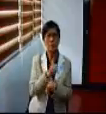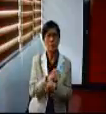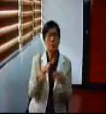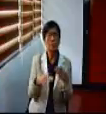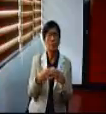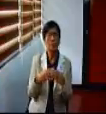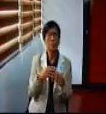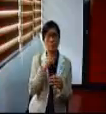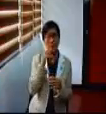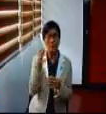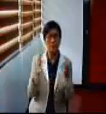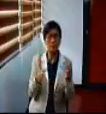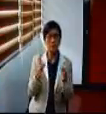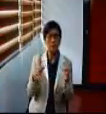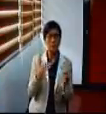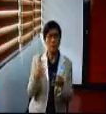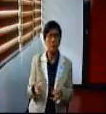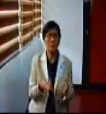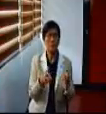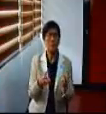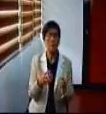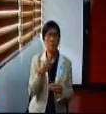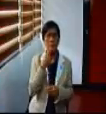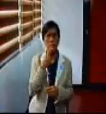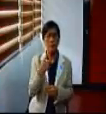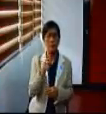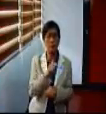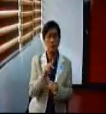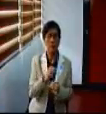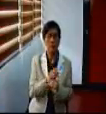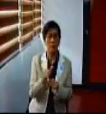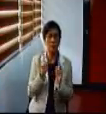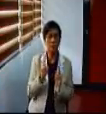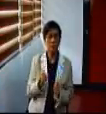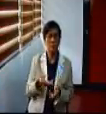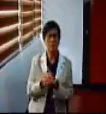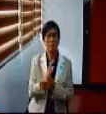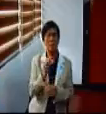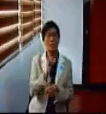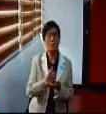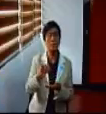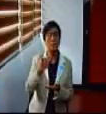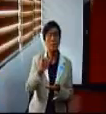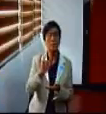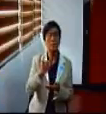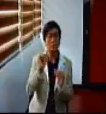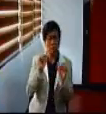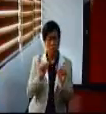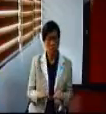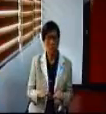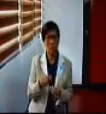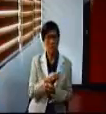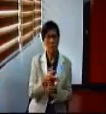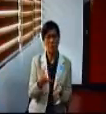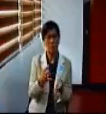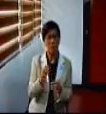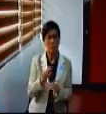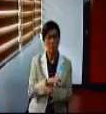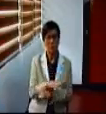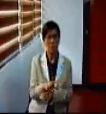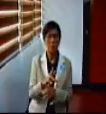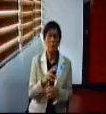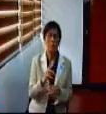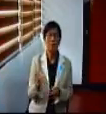non-judicial mechanisms, and you did mention national human rights institutions that would be able to provide effective remedy.